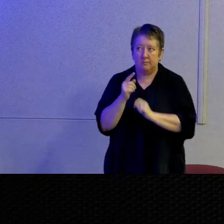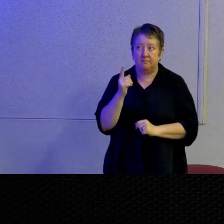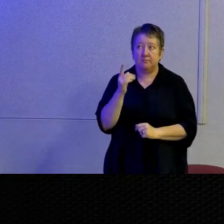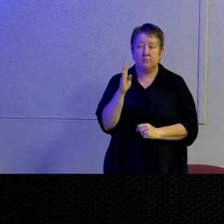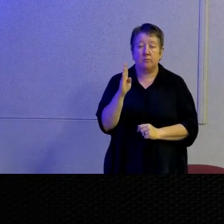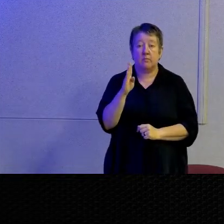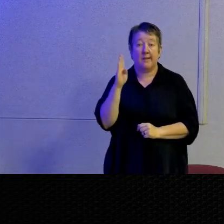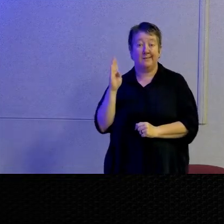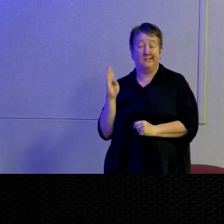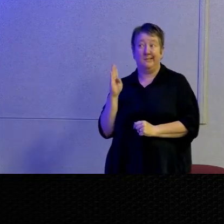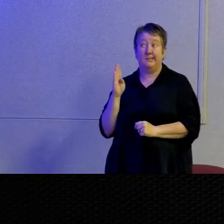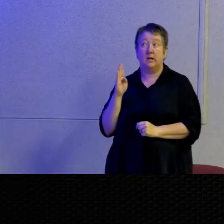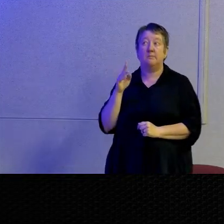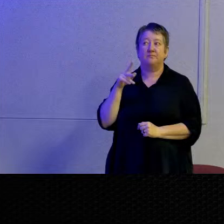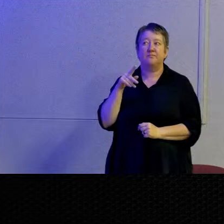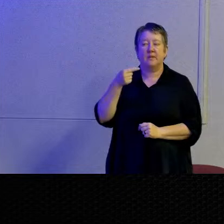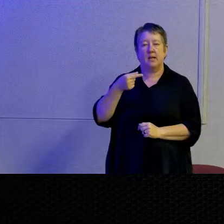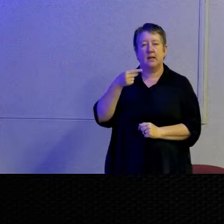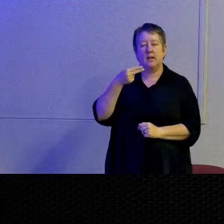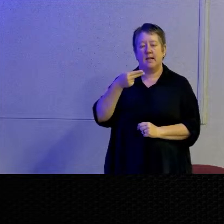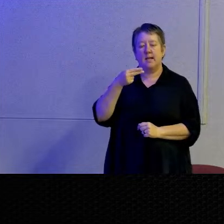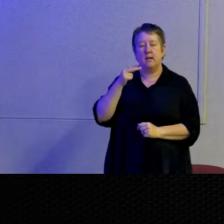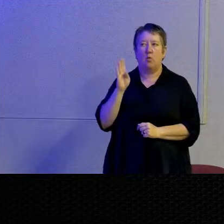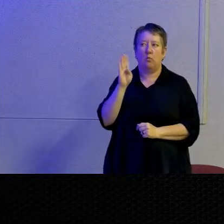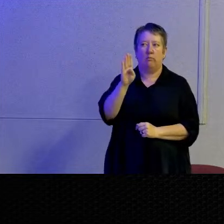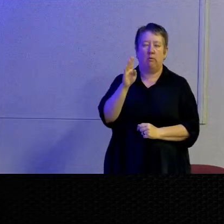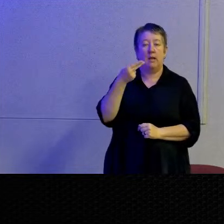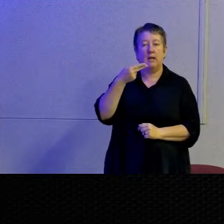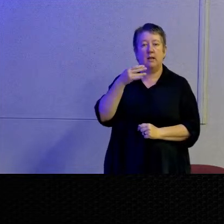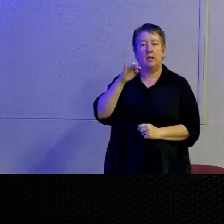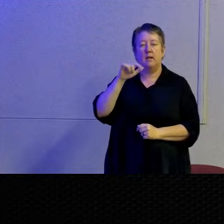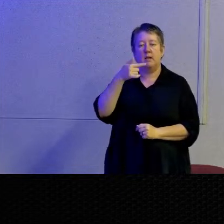Higgs, who predicted the existence of this particle.